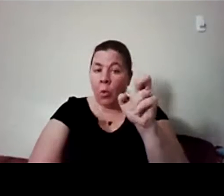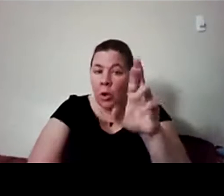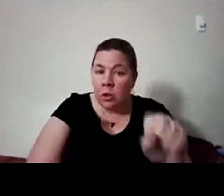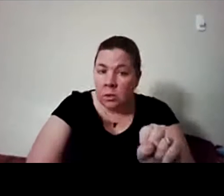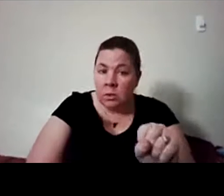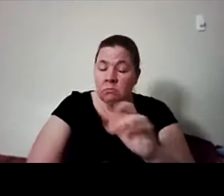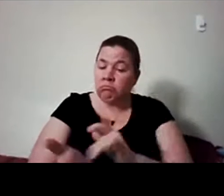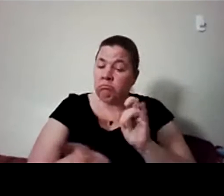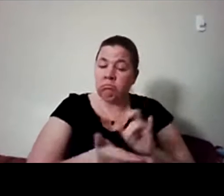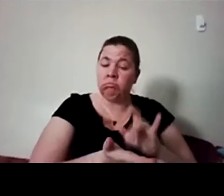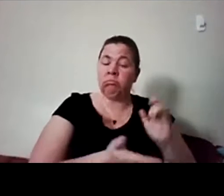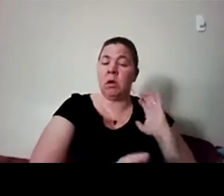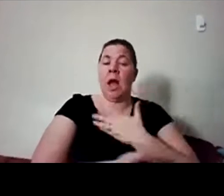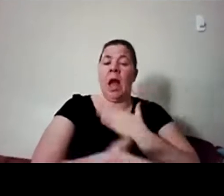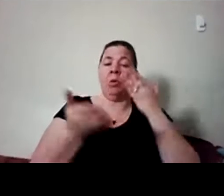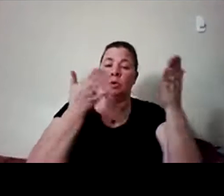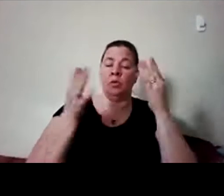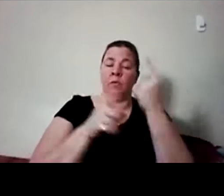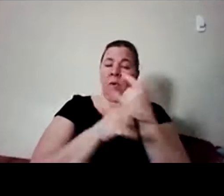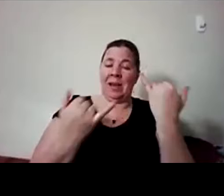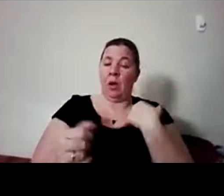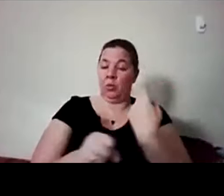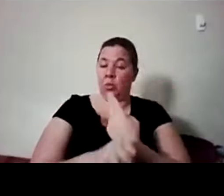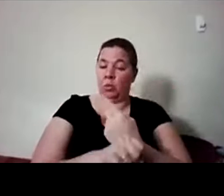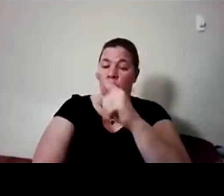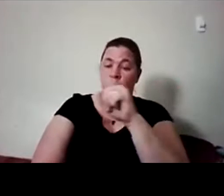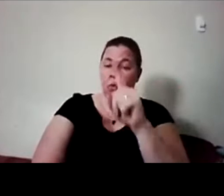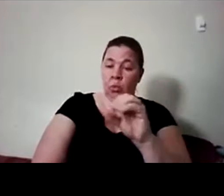monetizing on our services right now as we use Zoom?